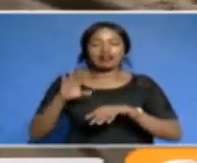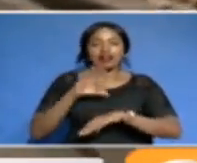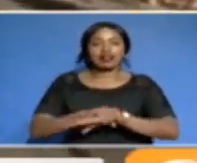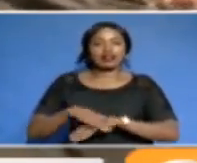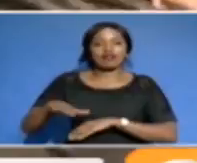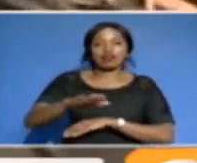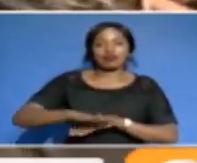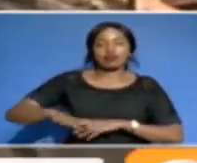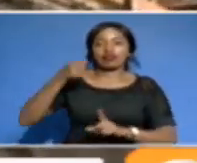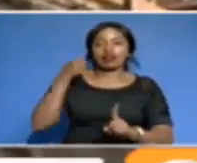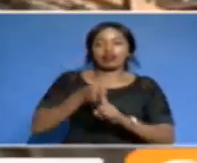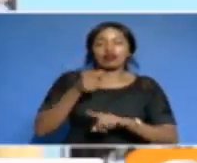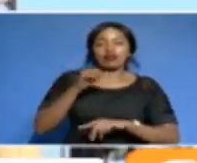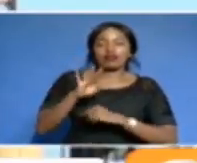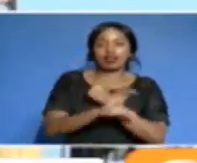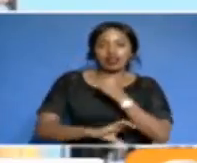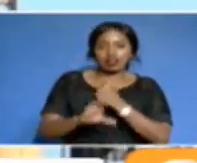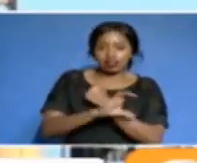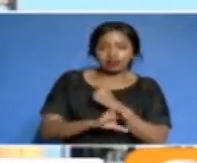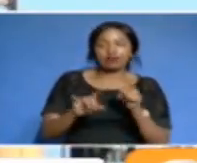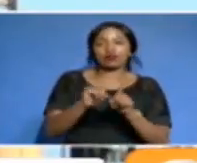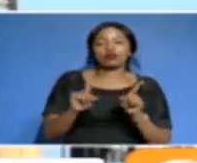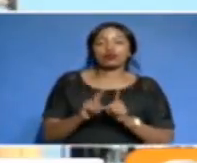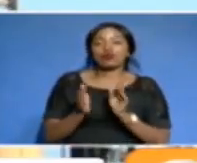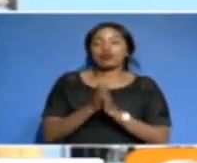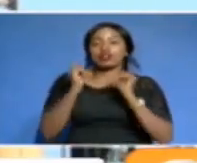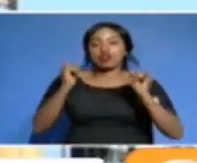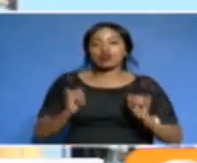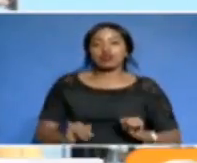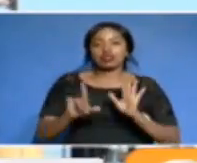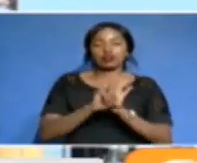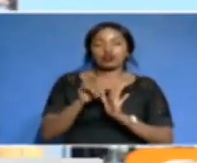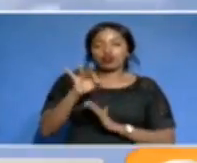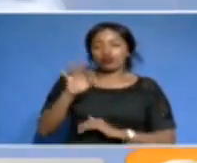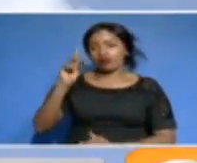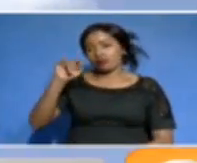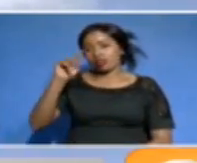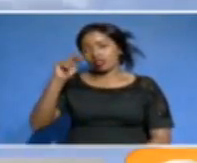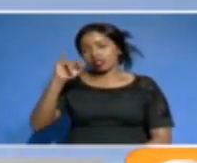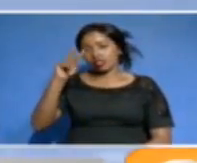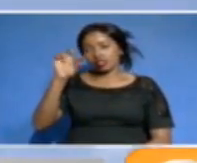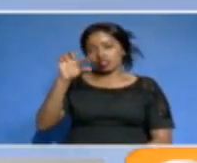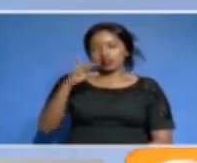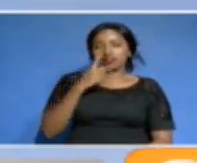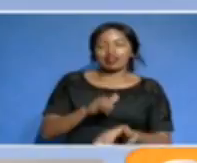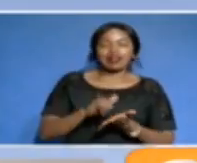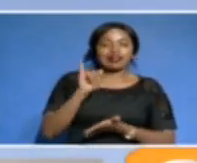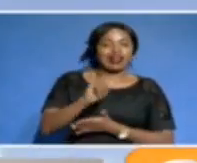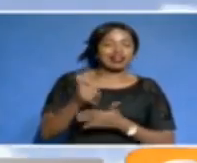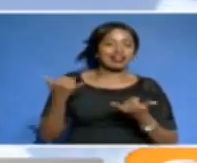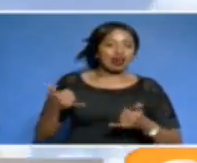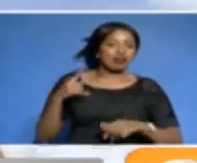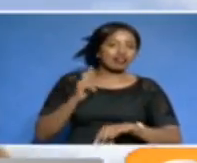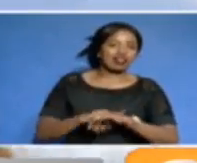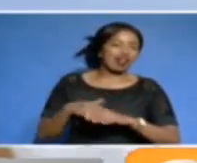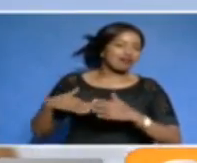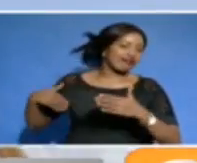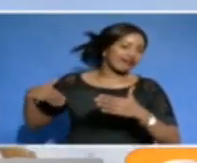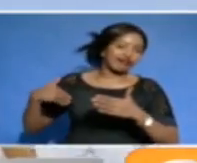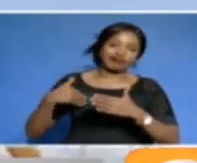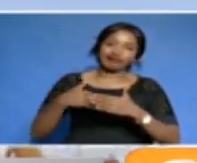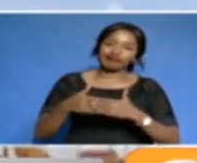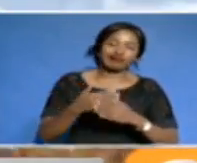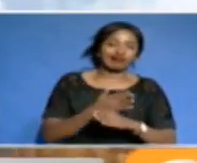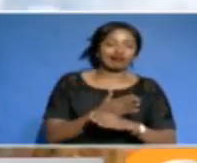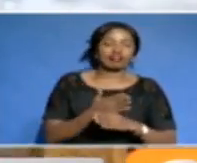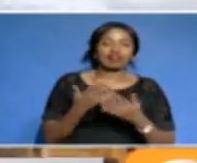it. Omenge lauded the new legislation on mining that was passed last year, saying that it was long overdue. He added that the new law will not only